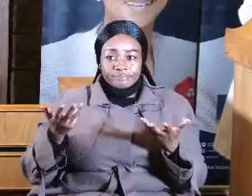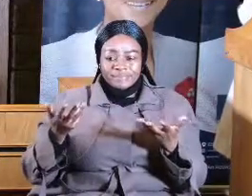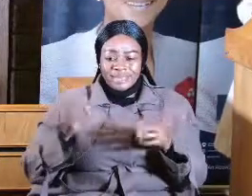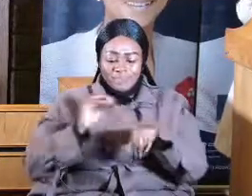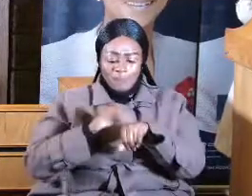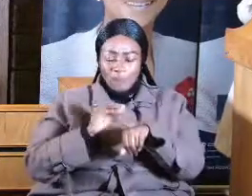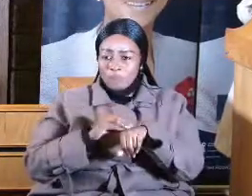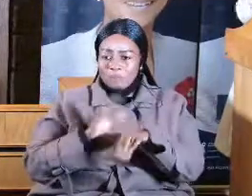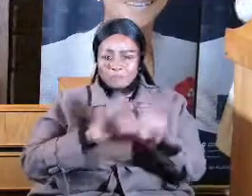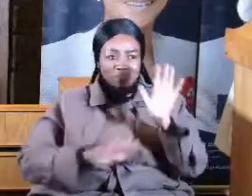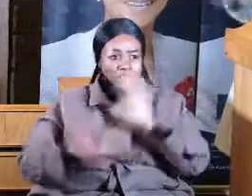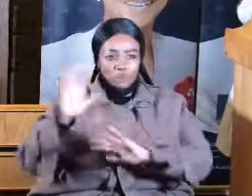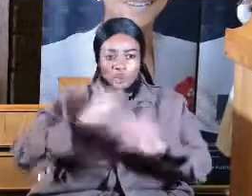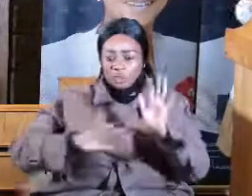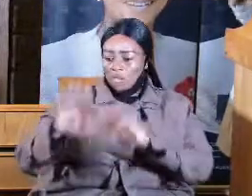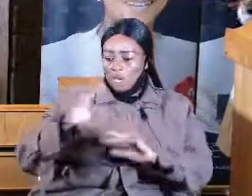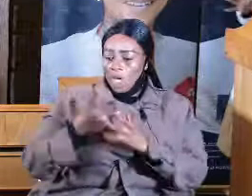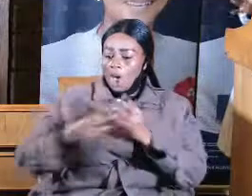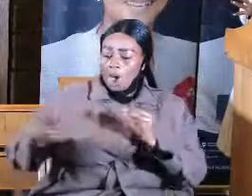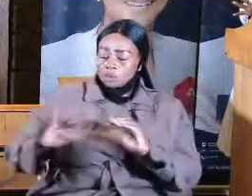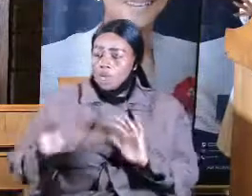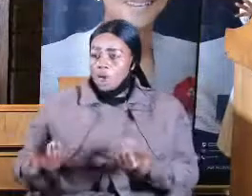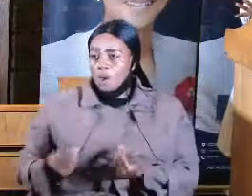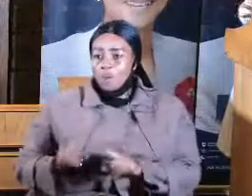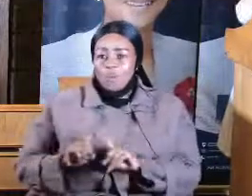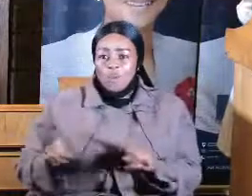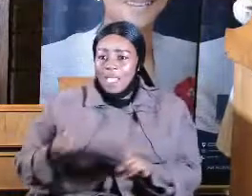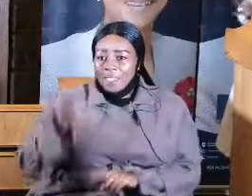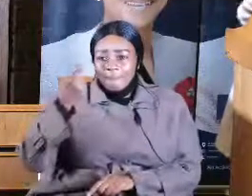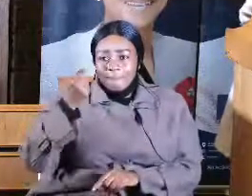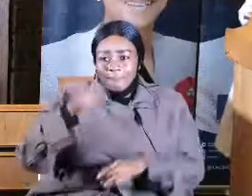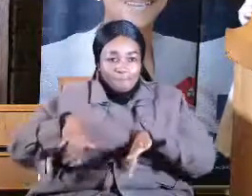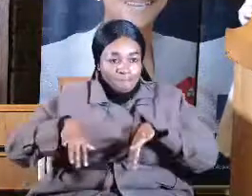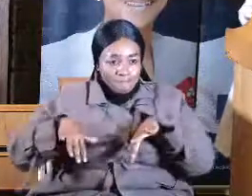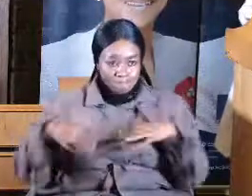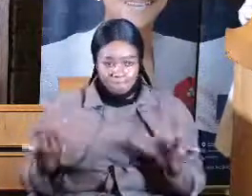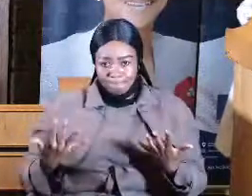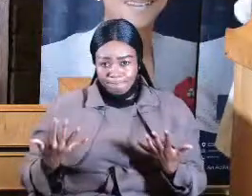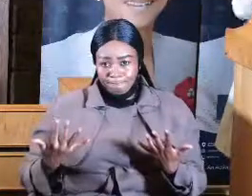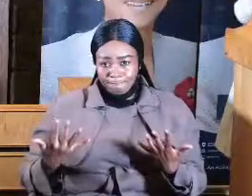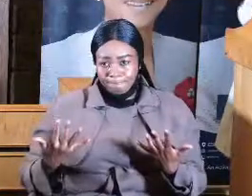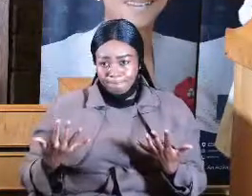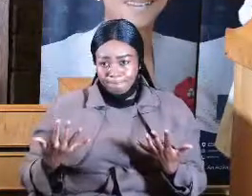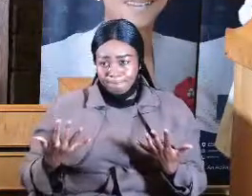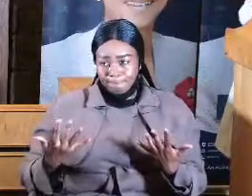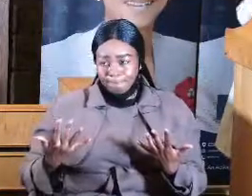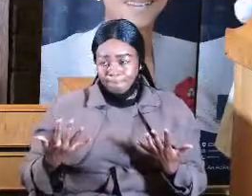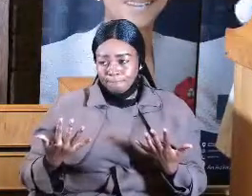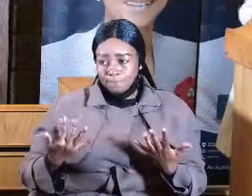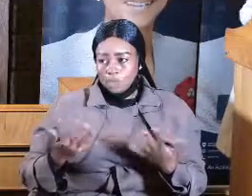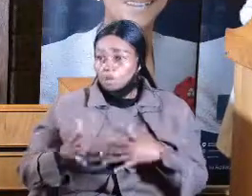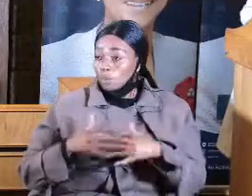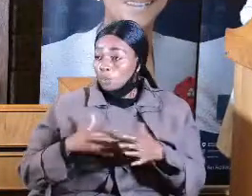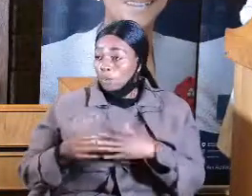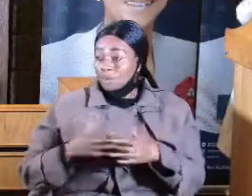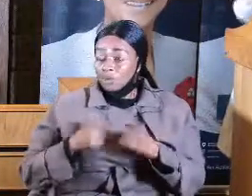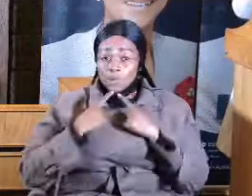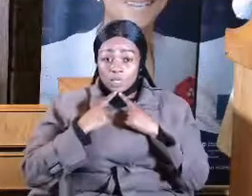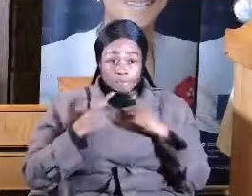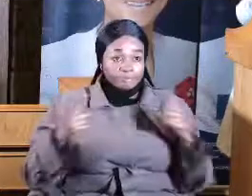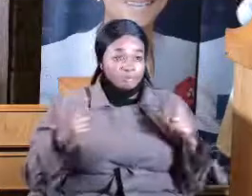in because she doesn't have means and ways to be able to do so. So whatever we do, whatever we